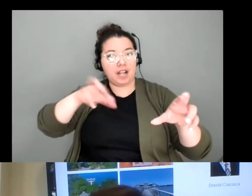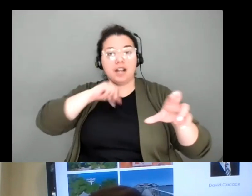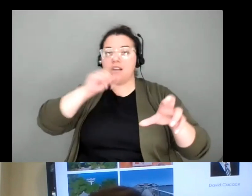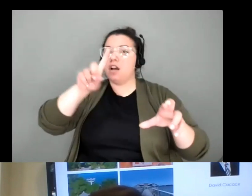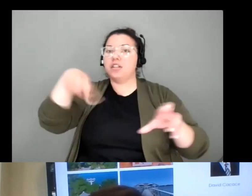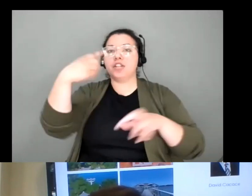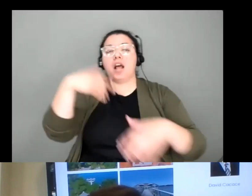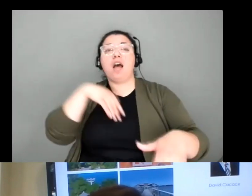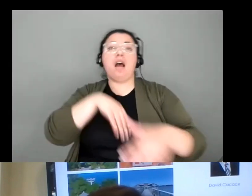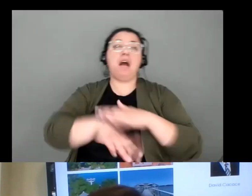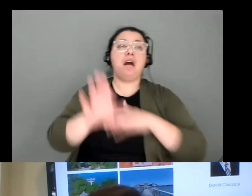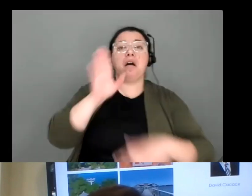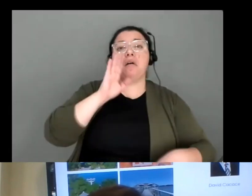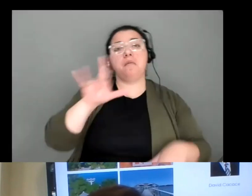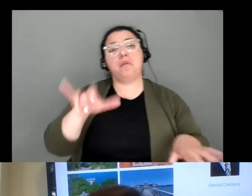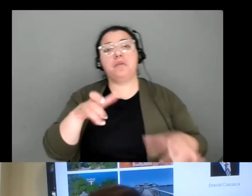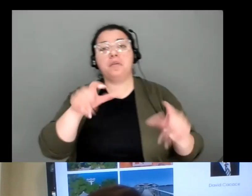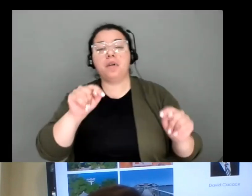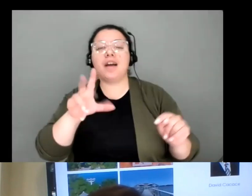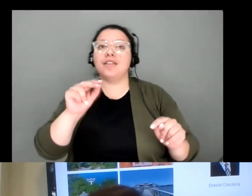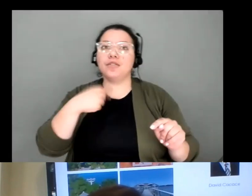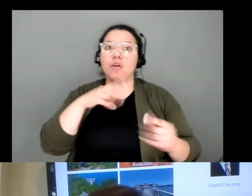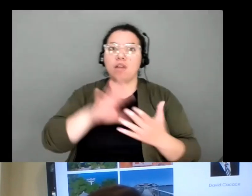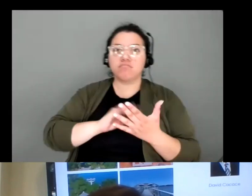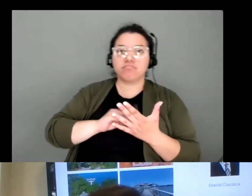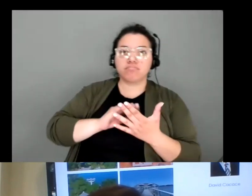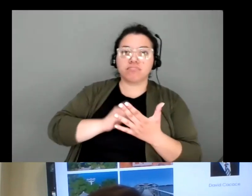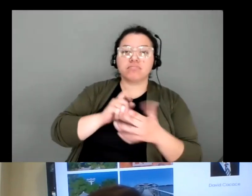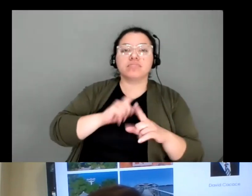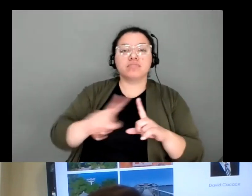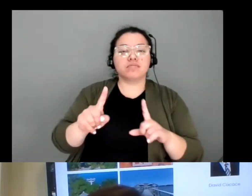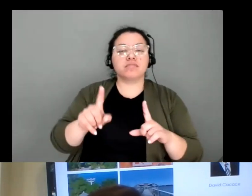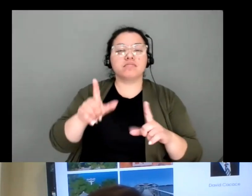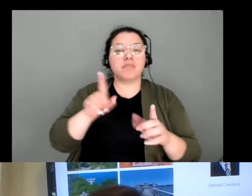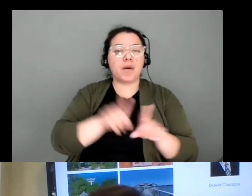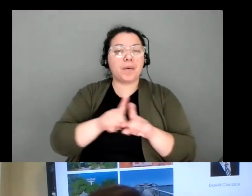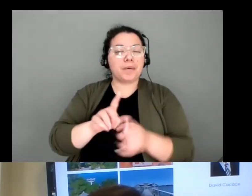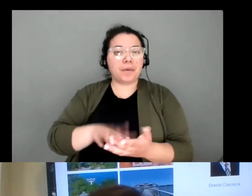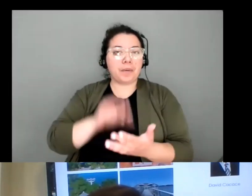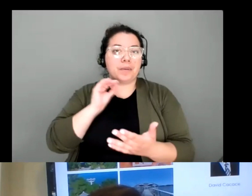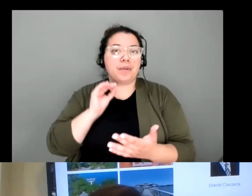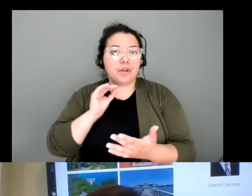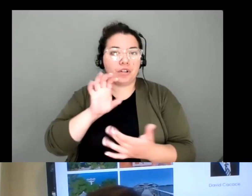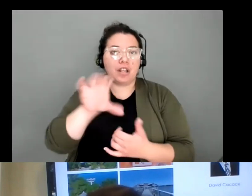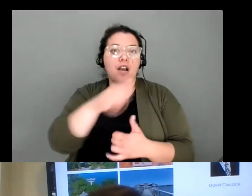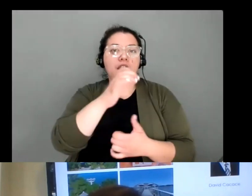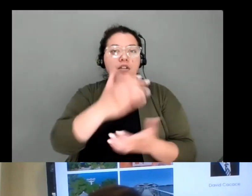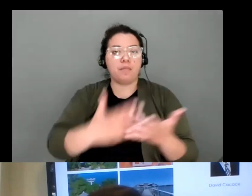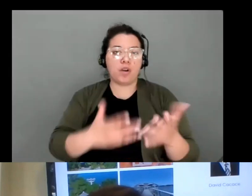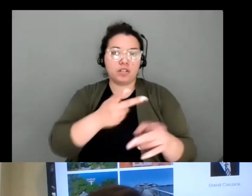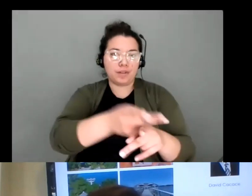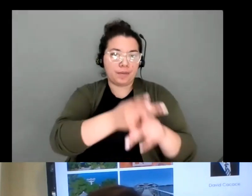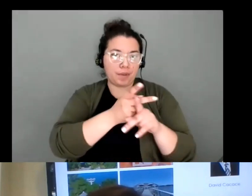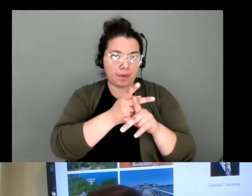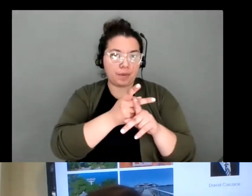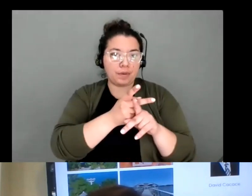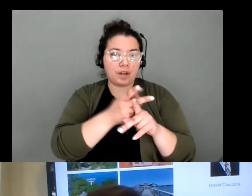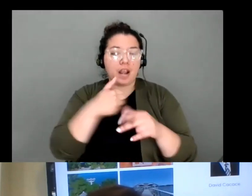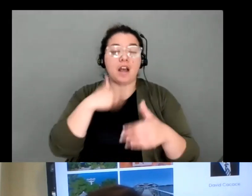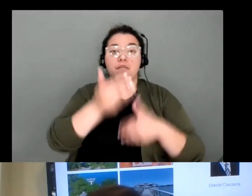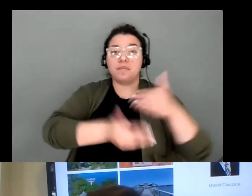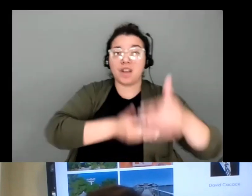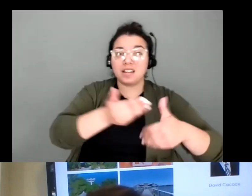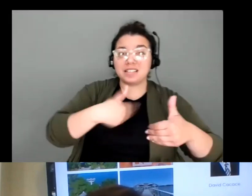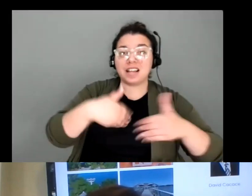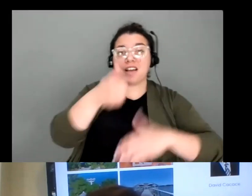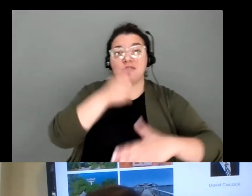Okay. But I made sure I learned the other aspects of mortgage lending. It's just not being the loan officer up front. There's processing, underwriting, a whole